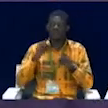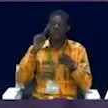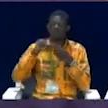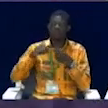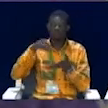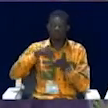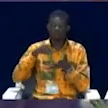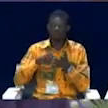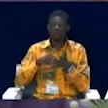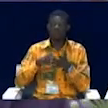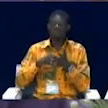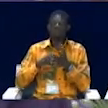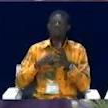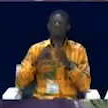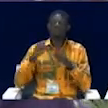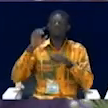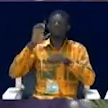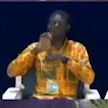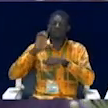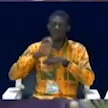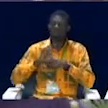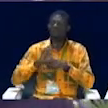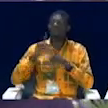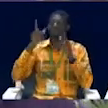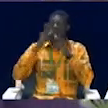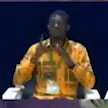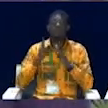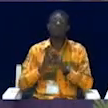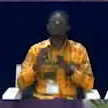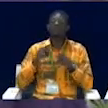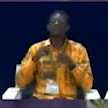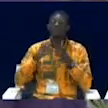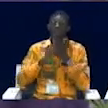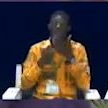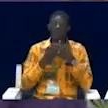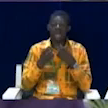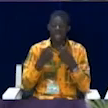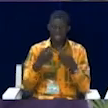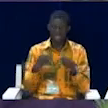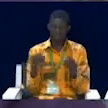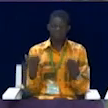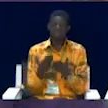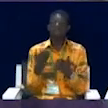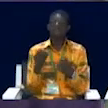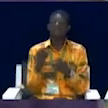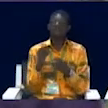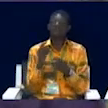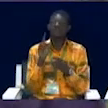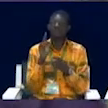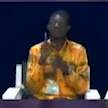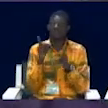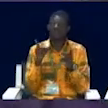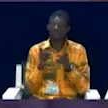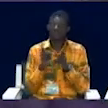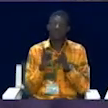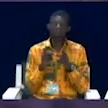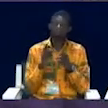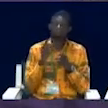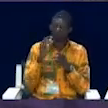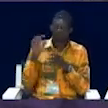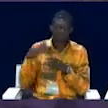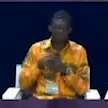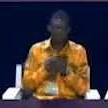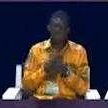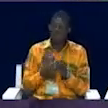this auditorium. And December that year, my wife and I came here while this place was on construction. we